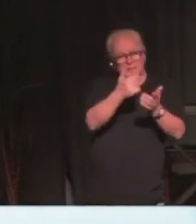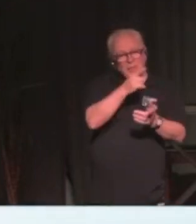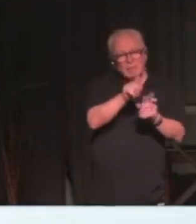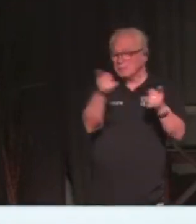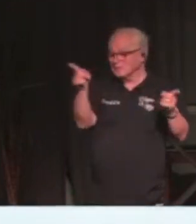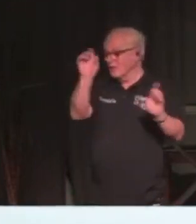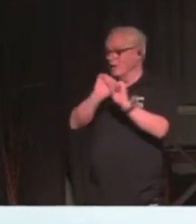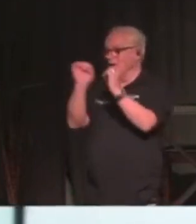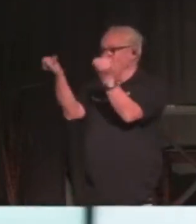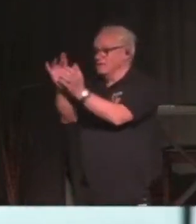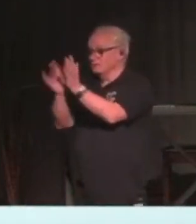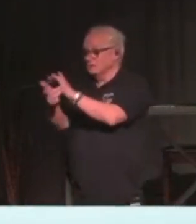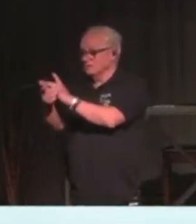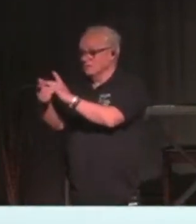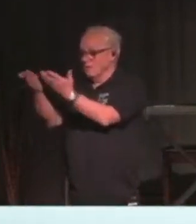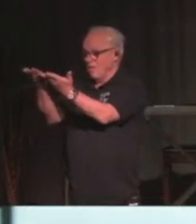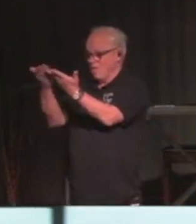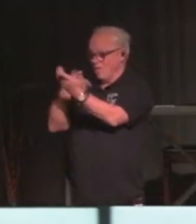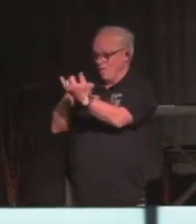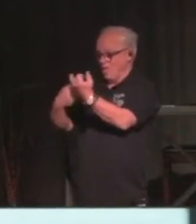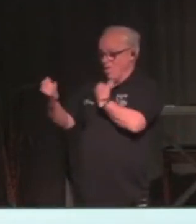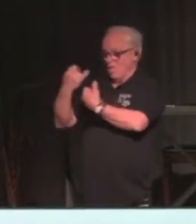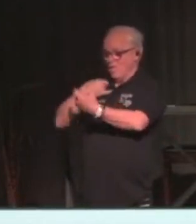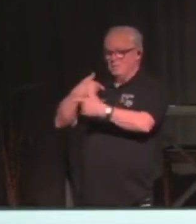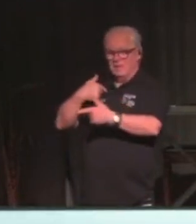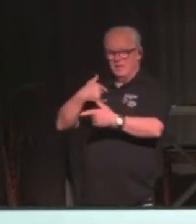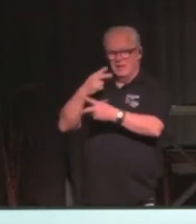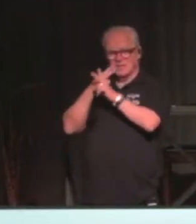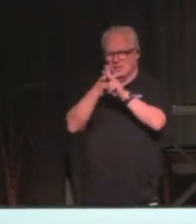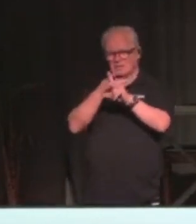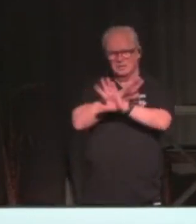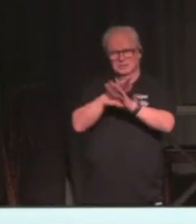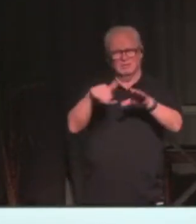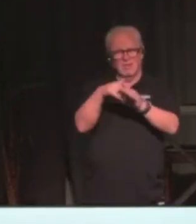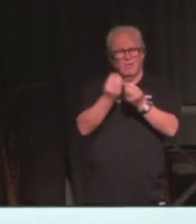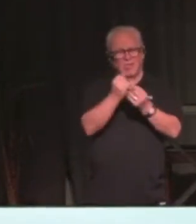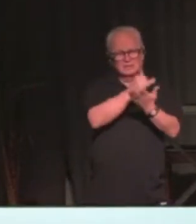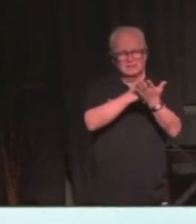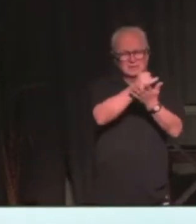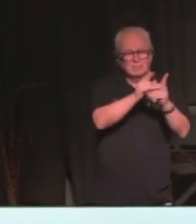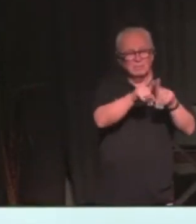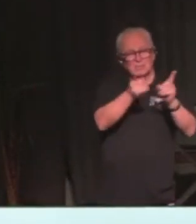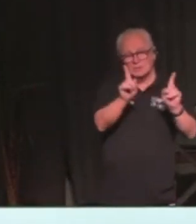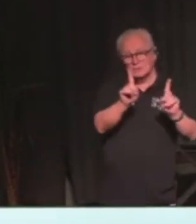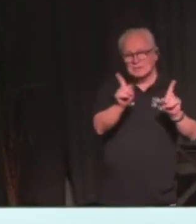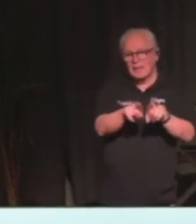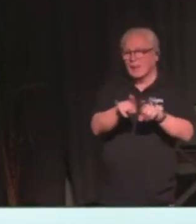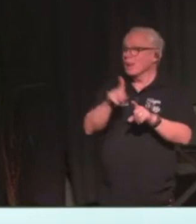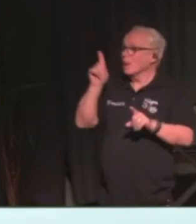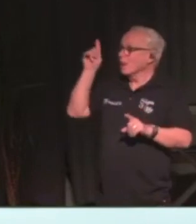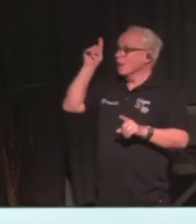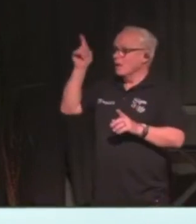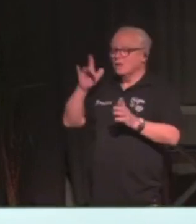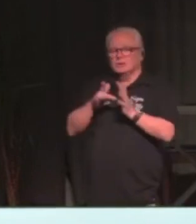It's just the Christians that are giving me trouble. And yet, what he leaned on me, and